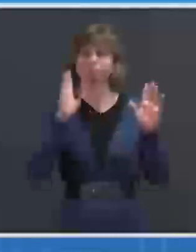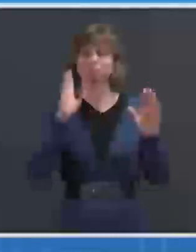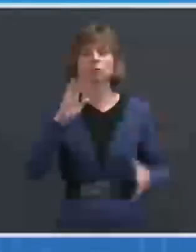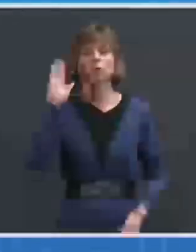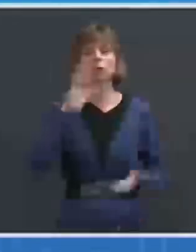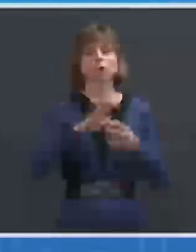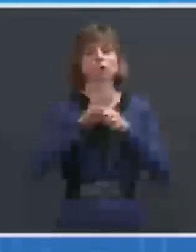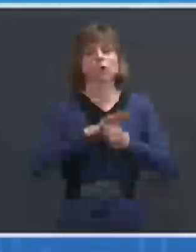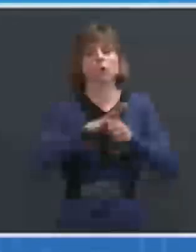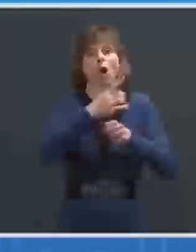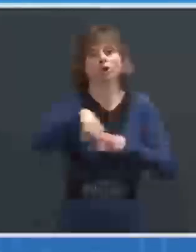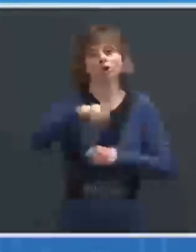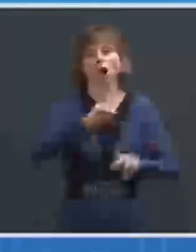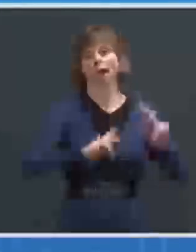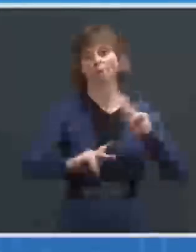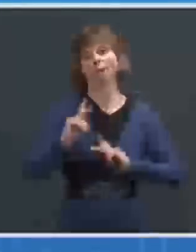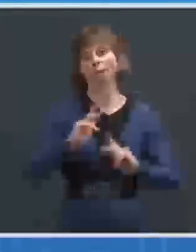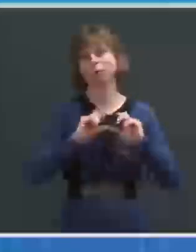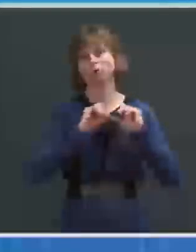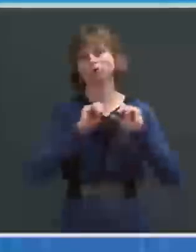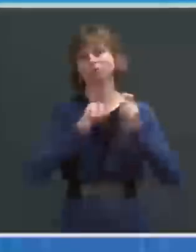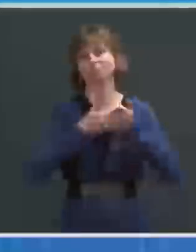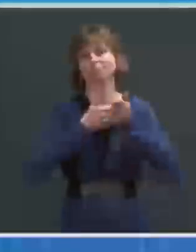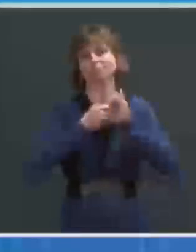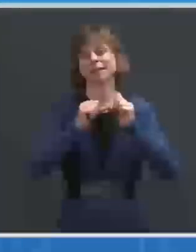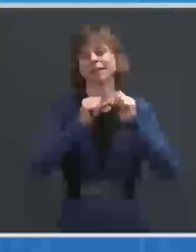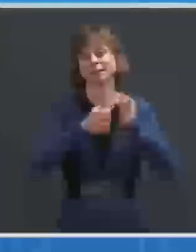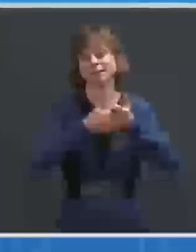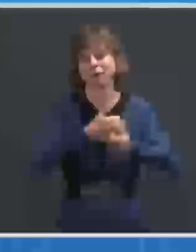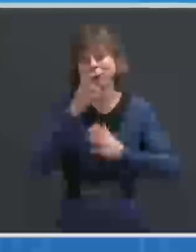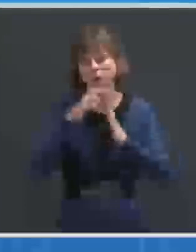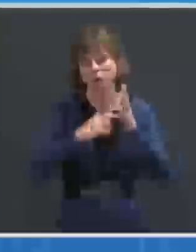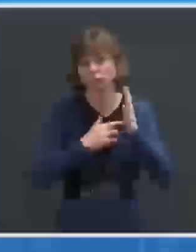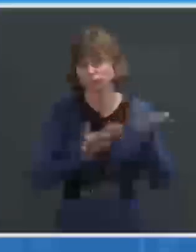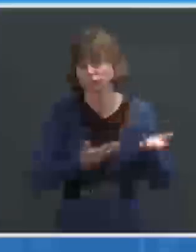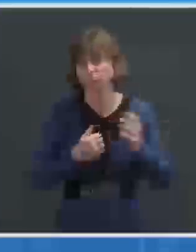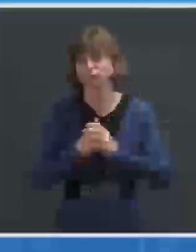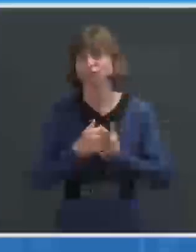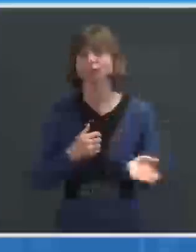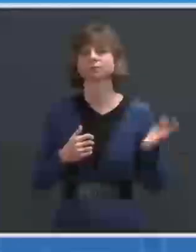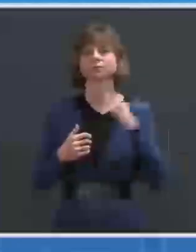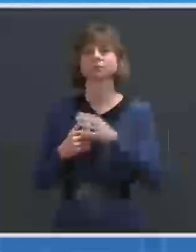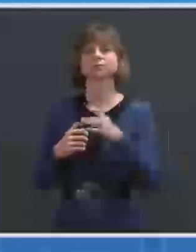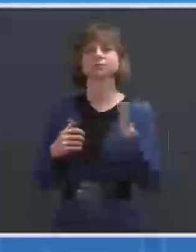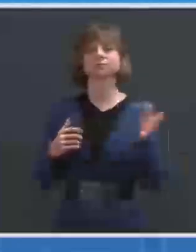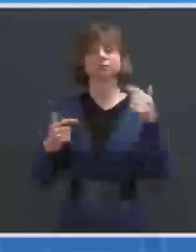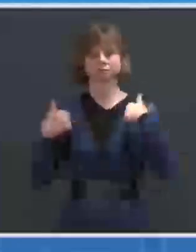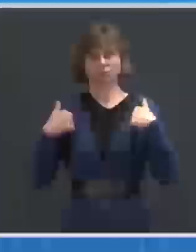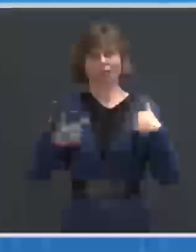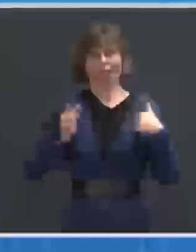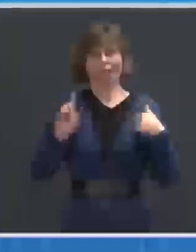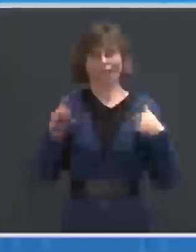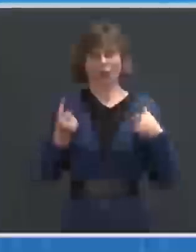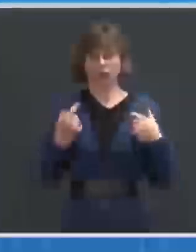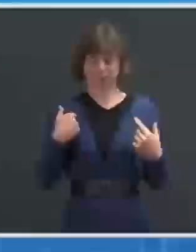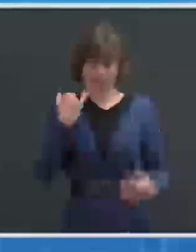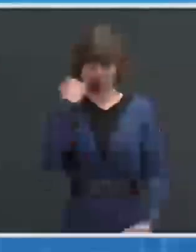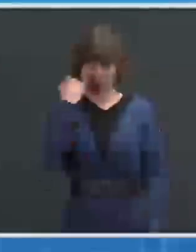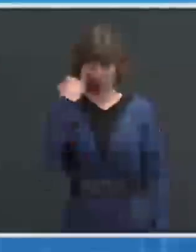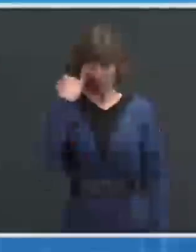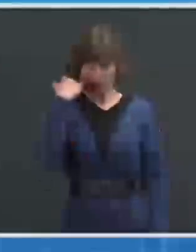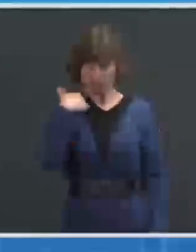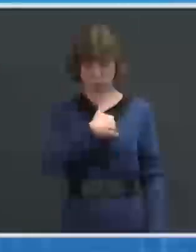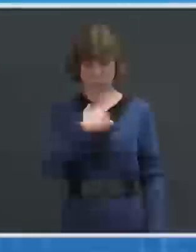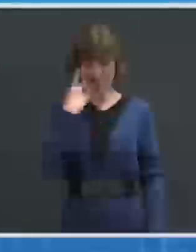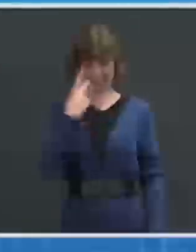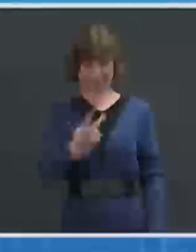So Zeke, I'll go first here and then over to the doctors. If we were to see that vaccines